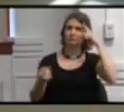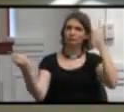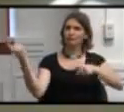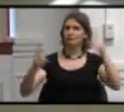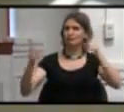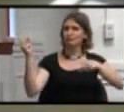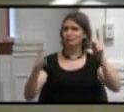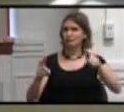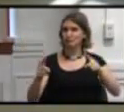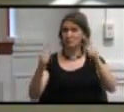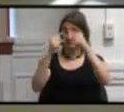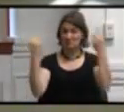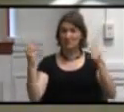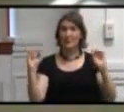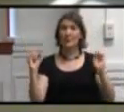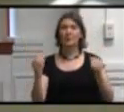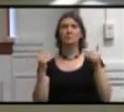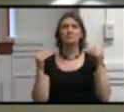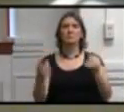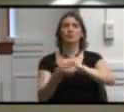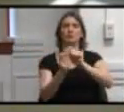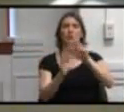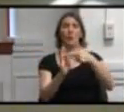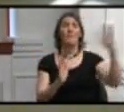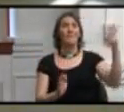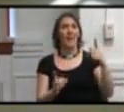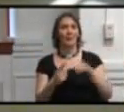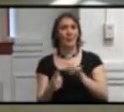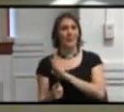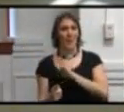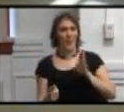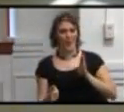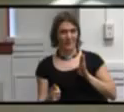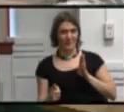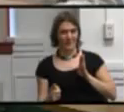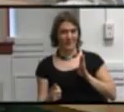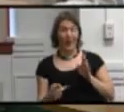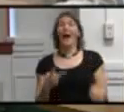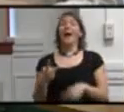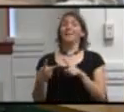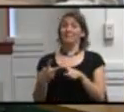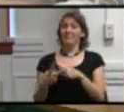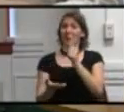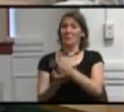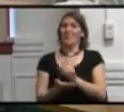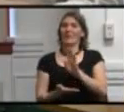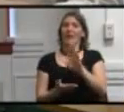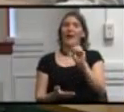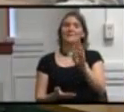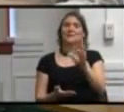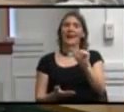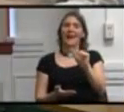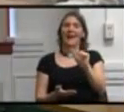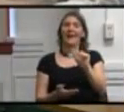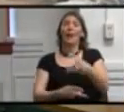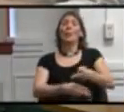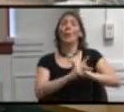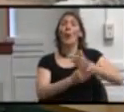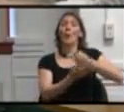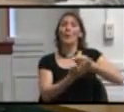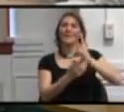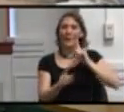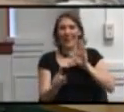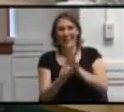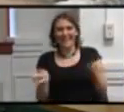aye. Aye. Aye. Anybody opposed or abstaining? That carries 5-0. Next matter on the agenda is to approve the Small Business Assistance Program loan for